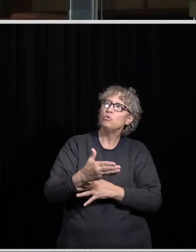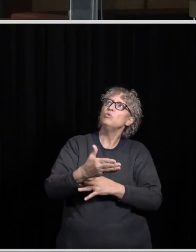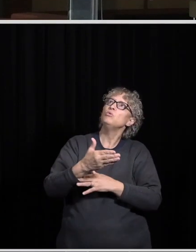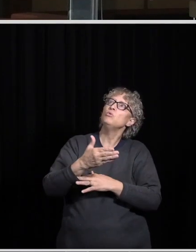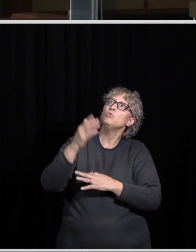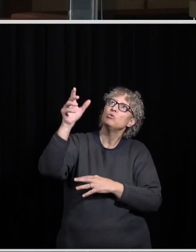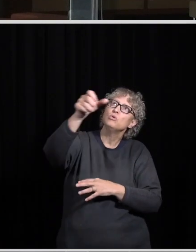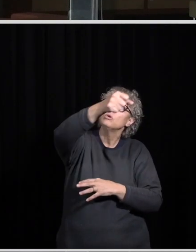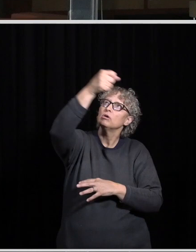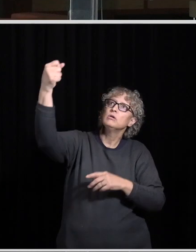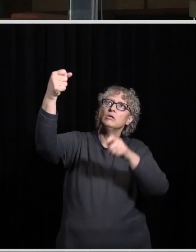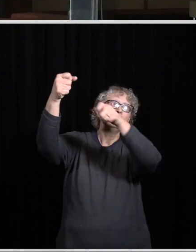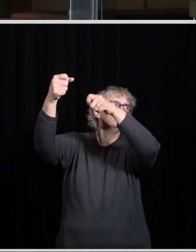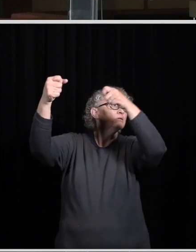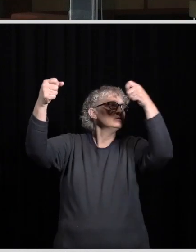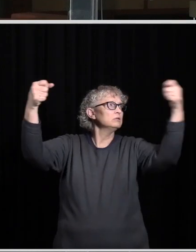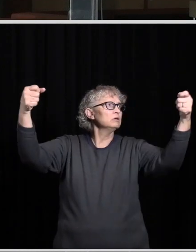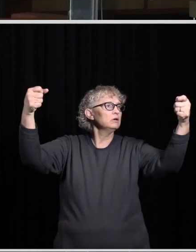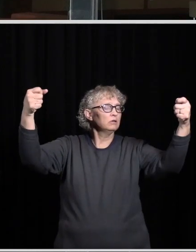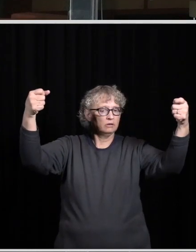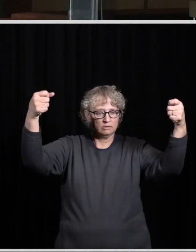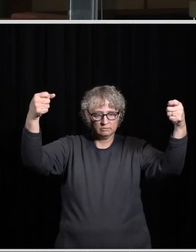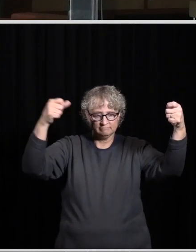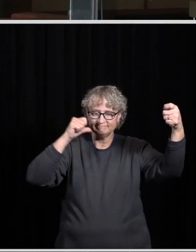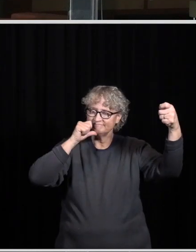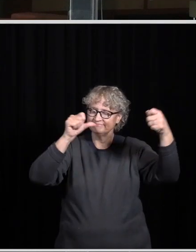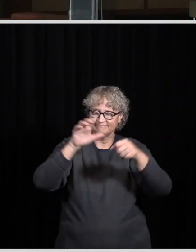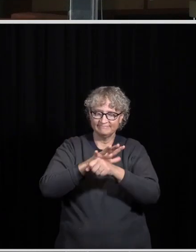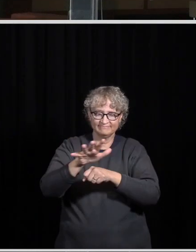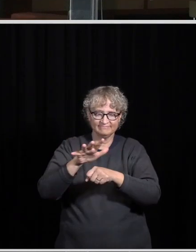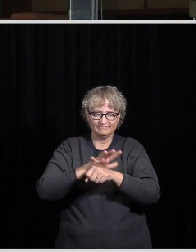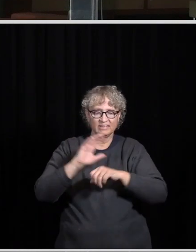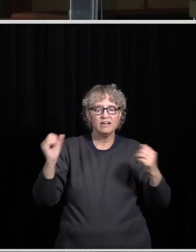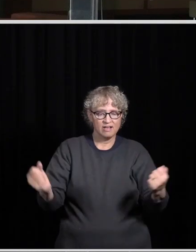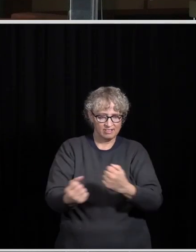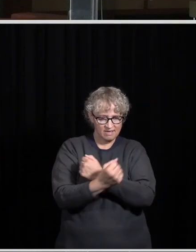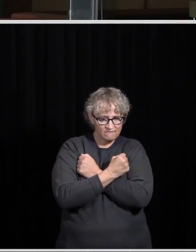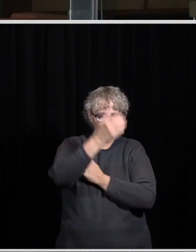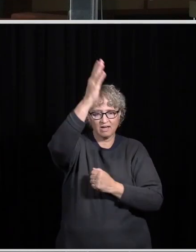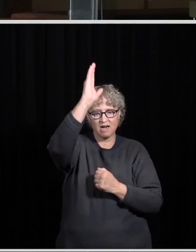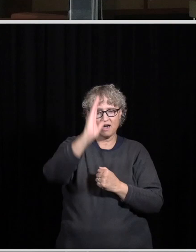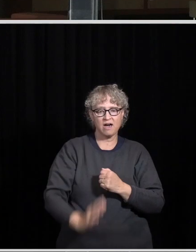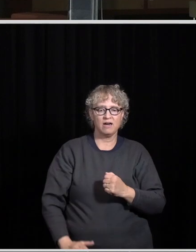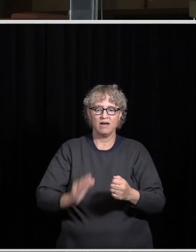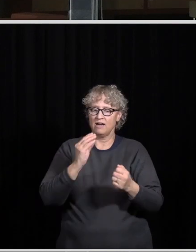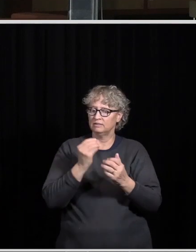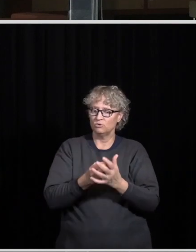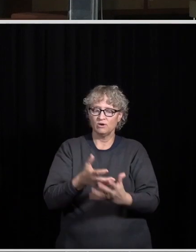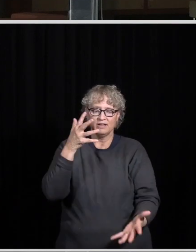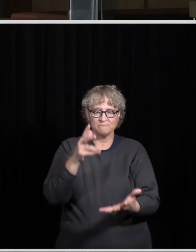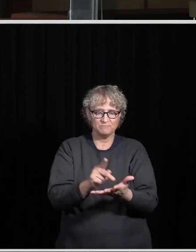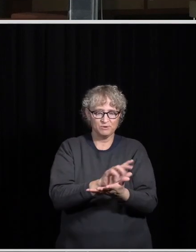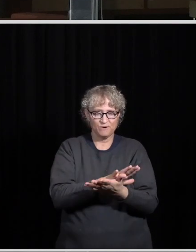Stretched from sky to sky. Oh, love of God,